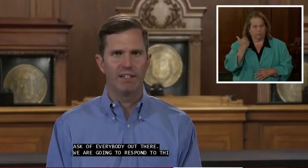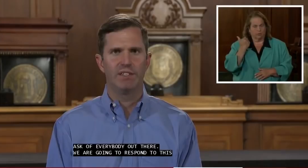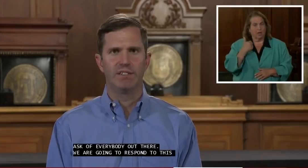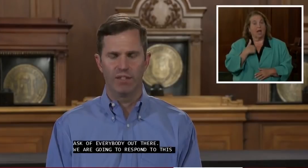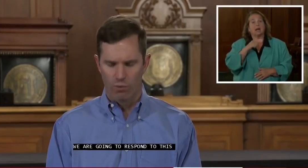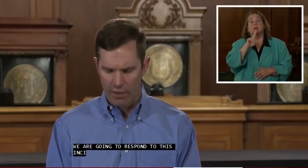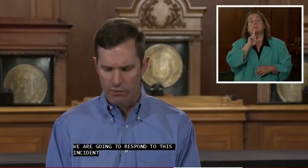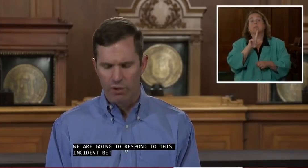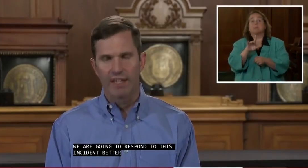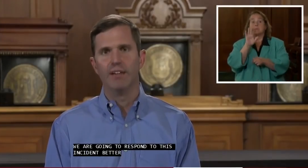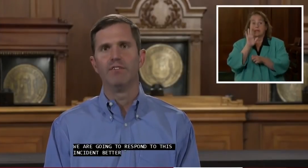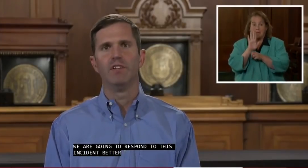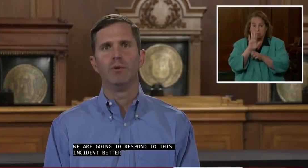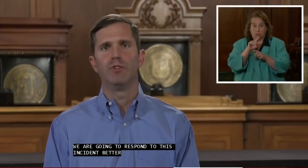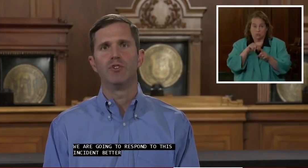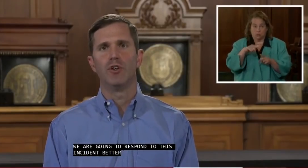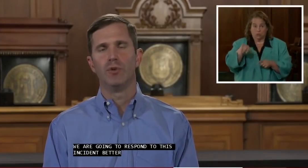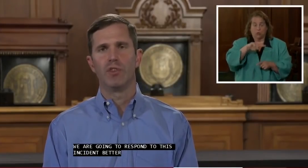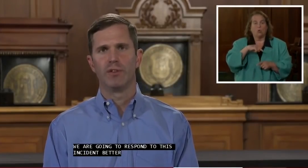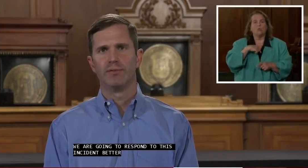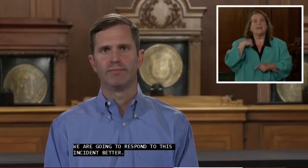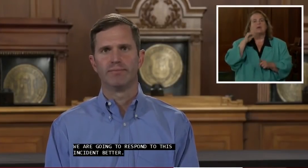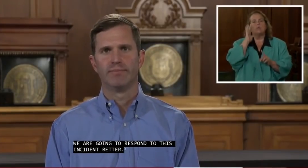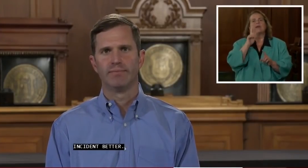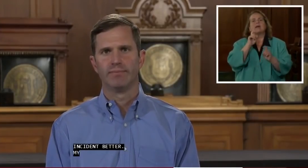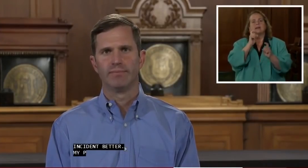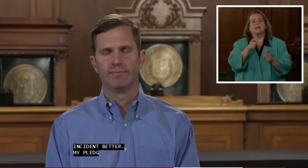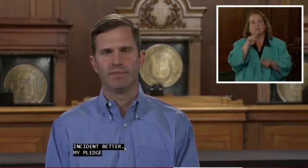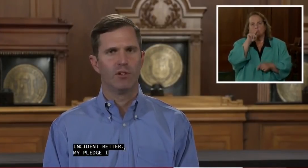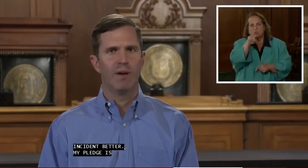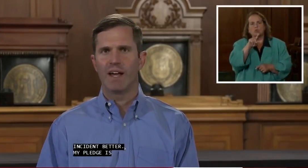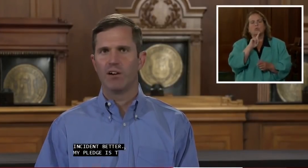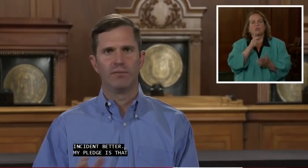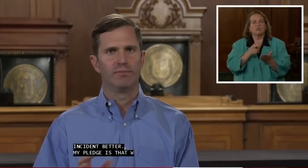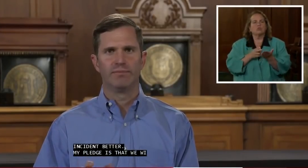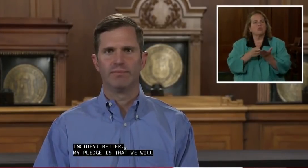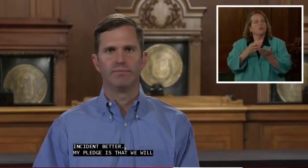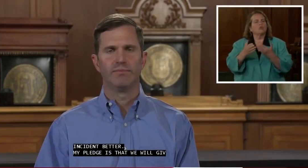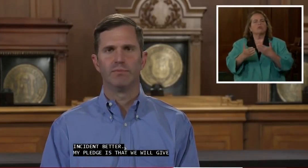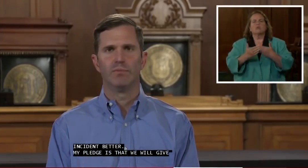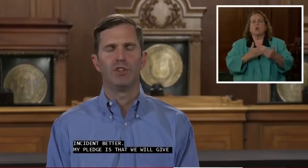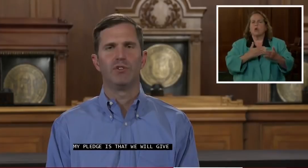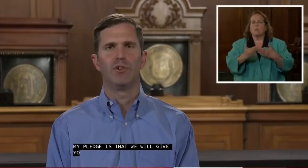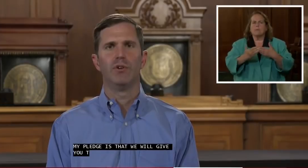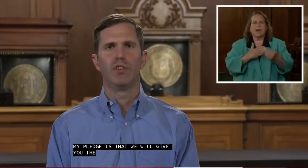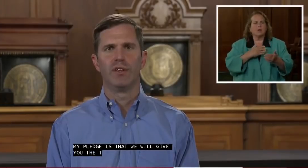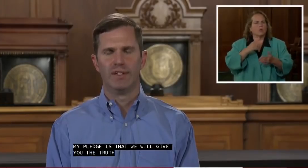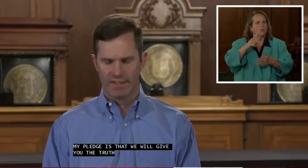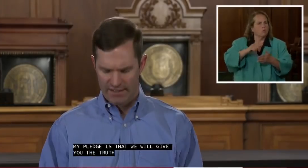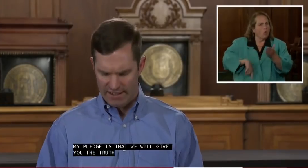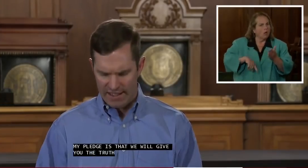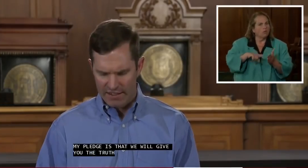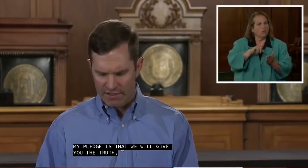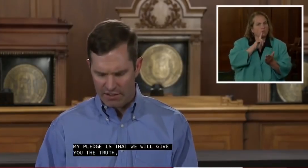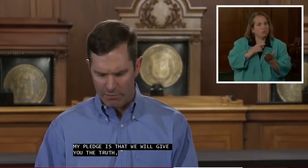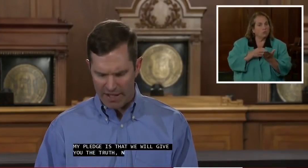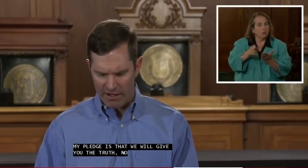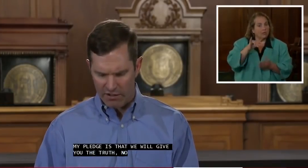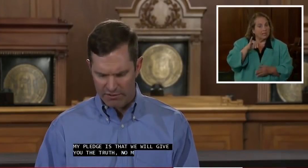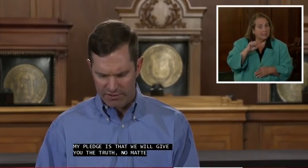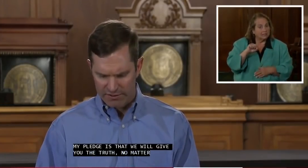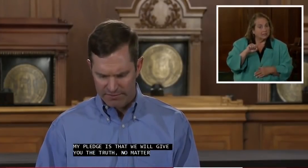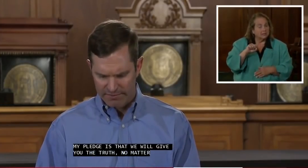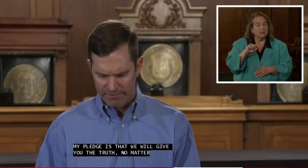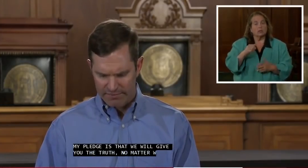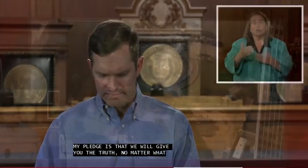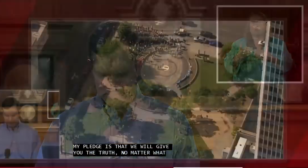My pledge is that we will give you the truth, no matter what the truth is, no